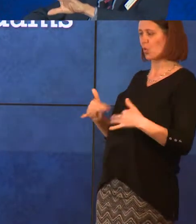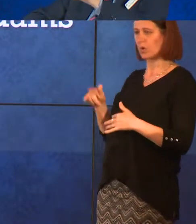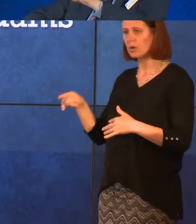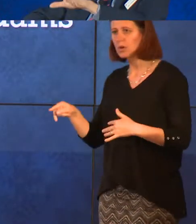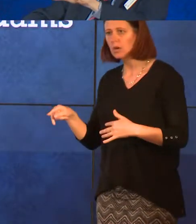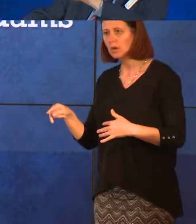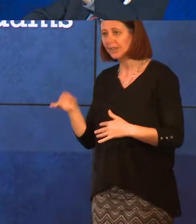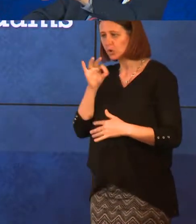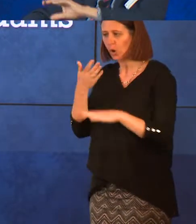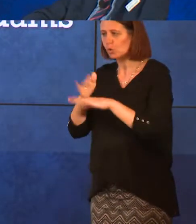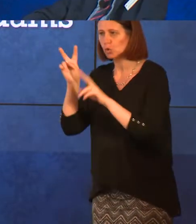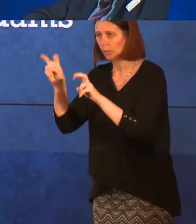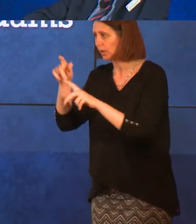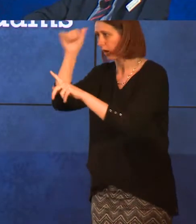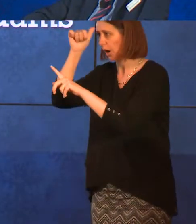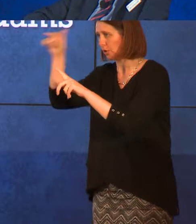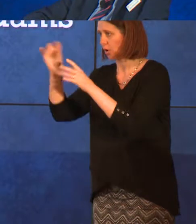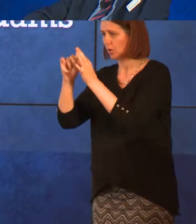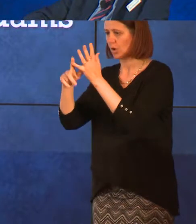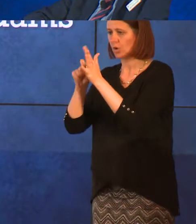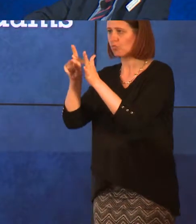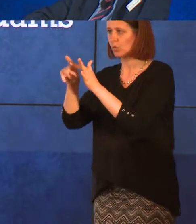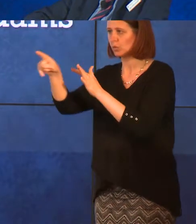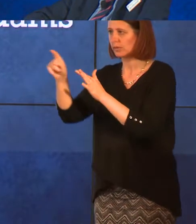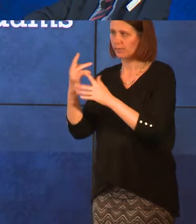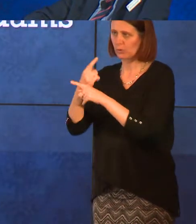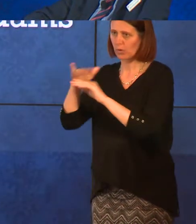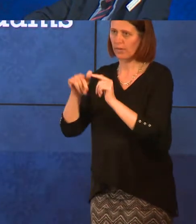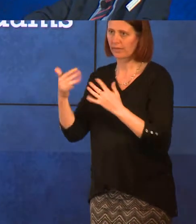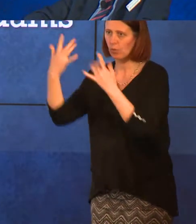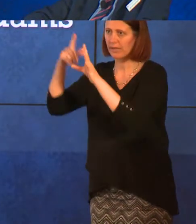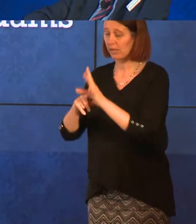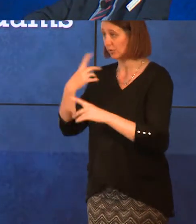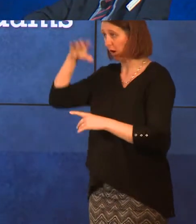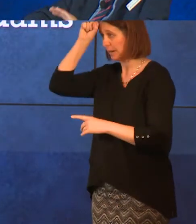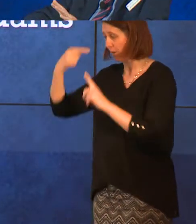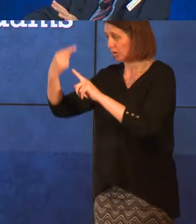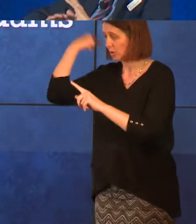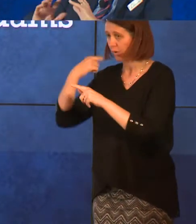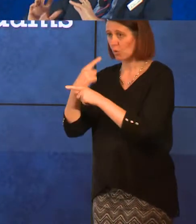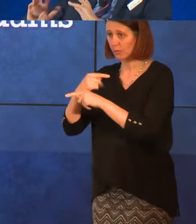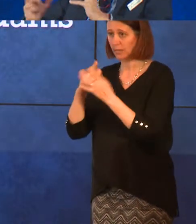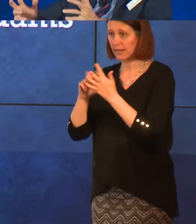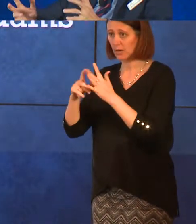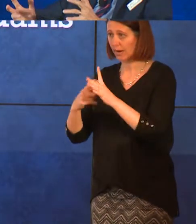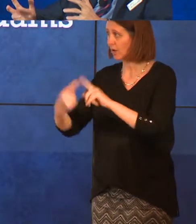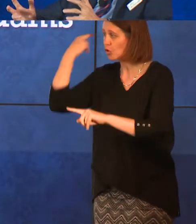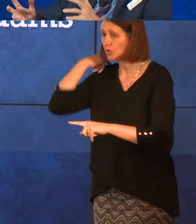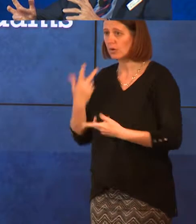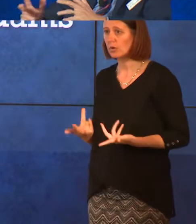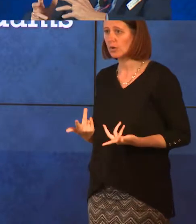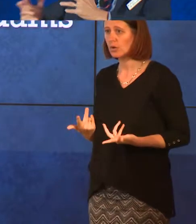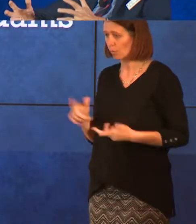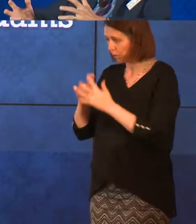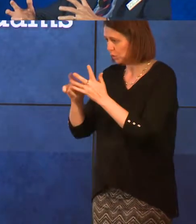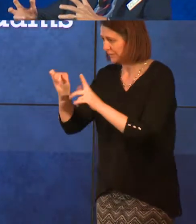topic, and Bruce, I know, has been talking about this for many years. I remember flagging with a senior NDIA person, what would they do in